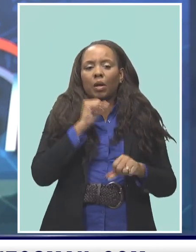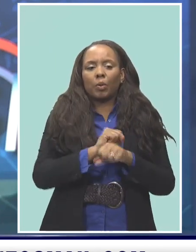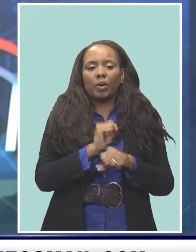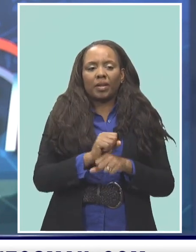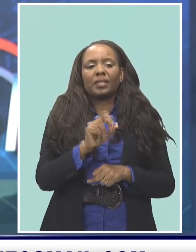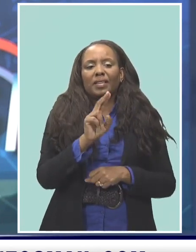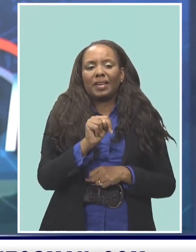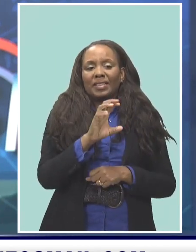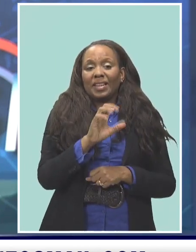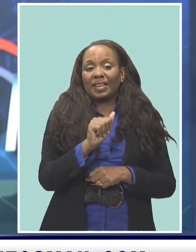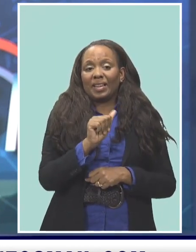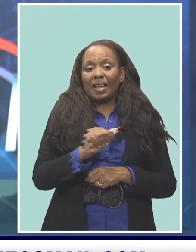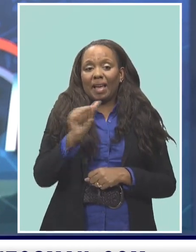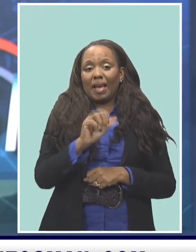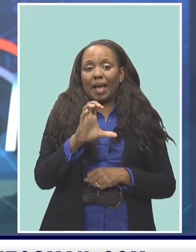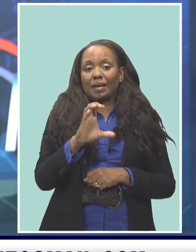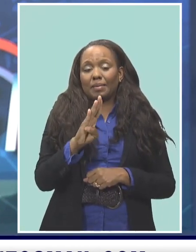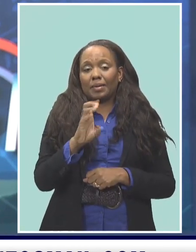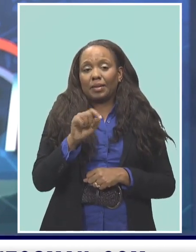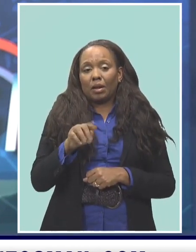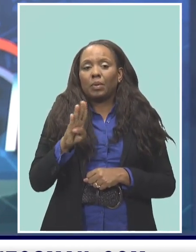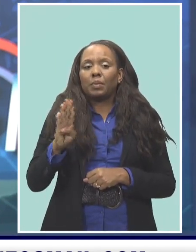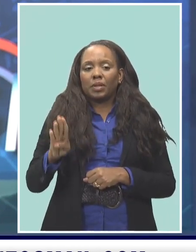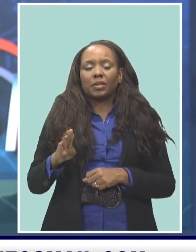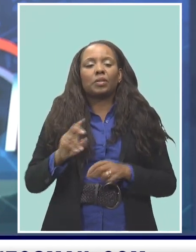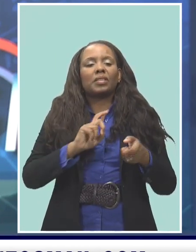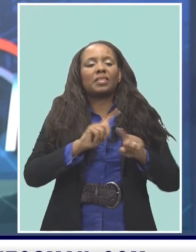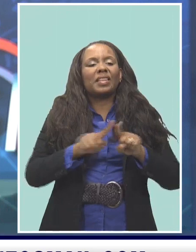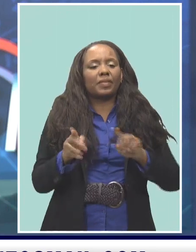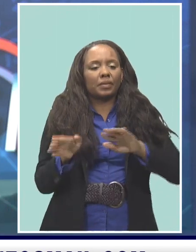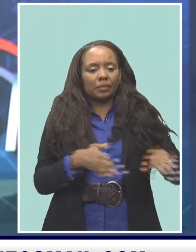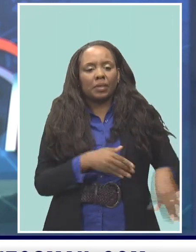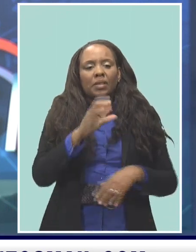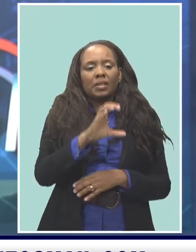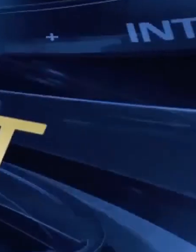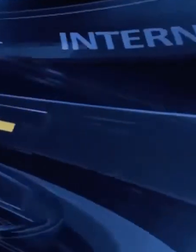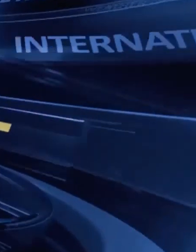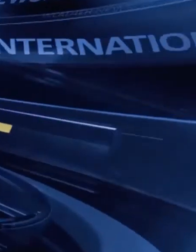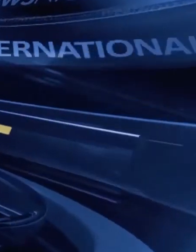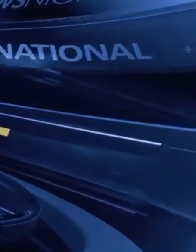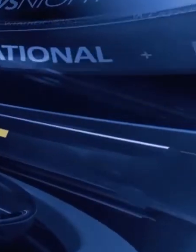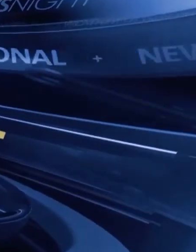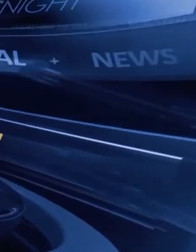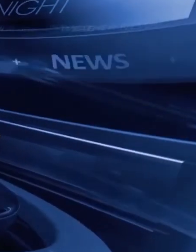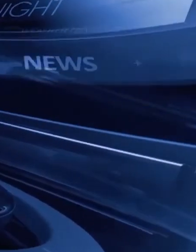nc@cbc.bb. Please email us at cbcpine@gmail.com.